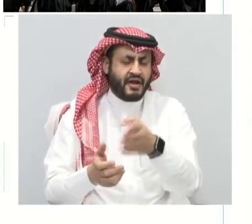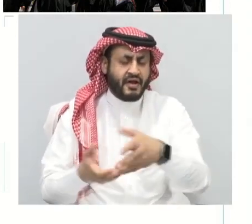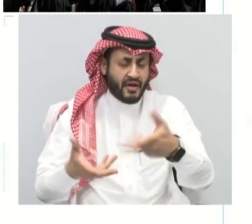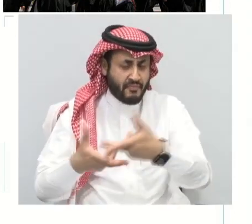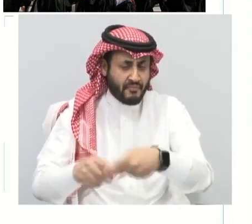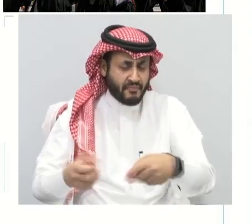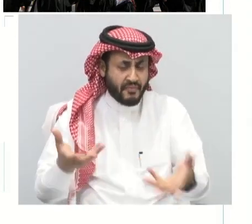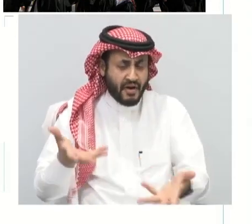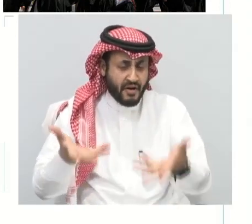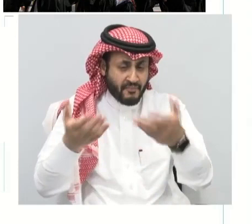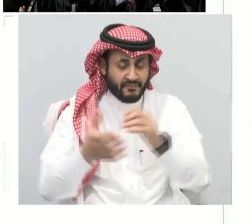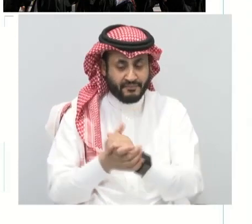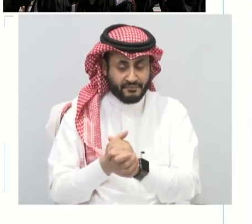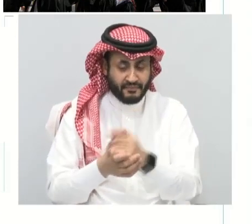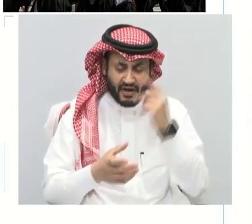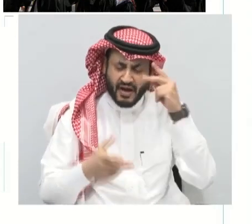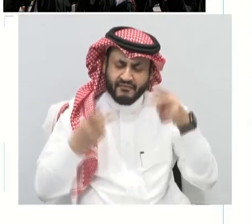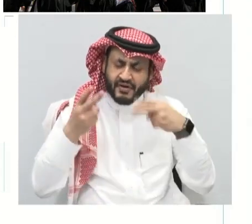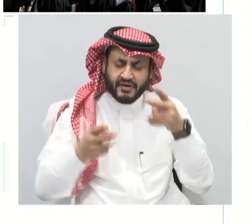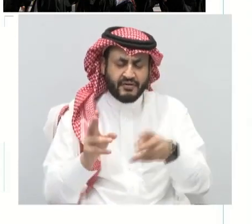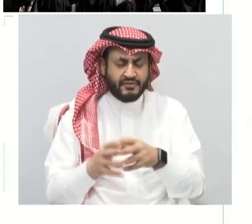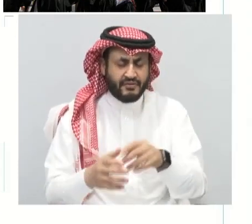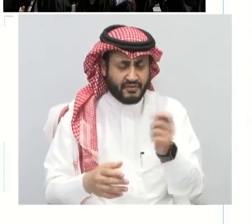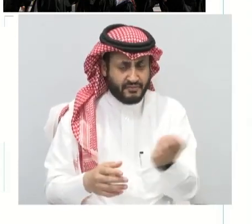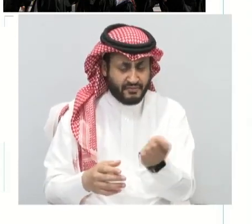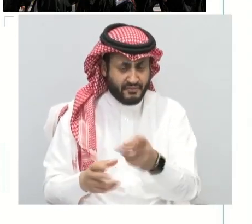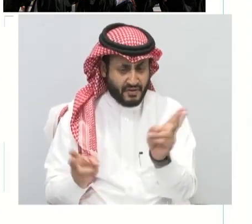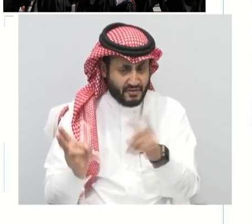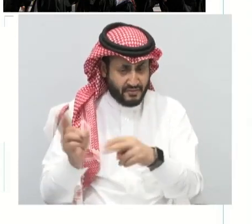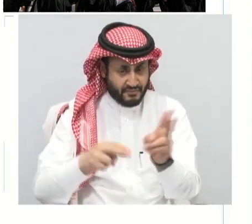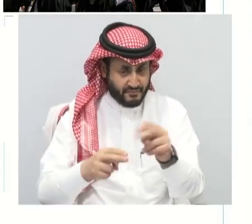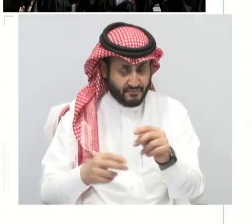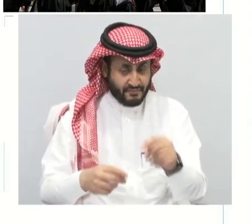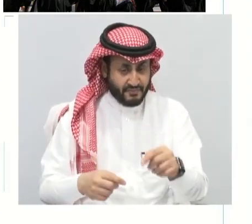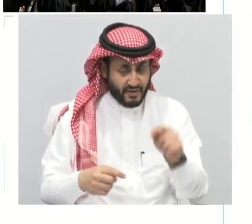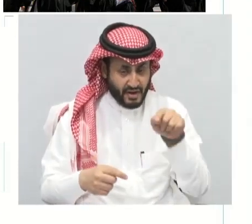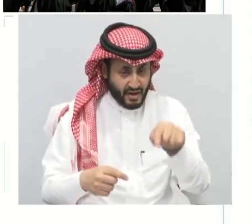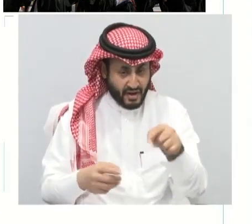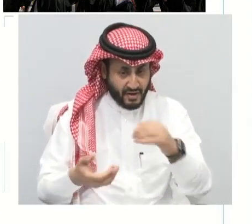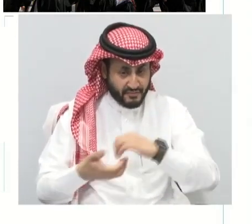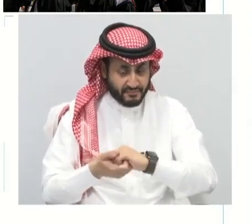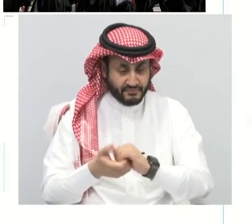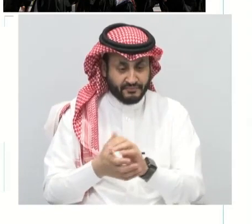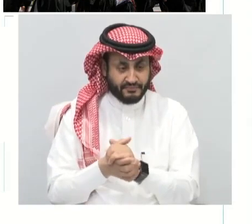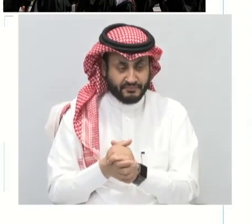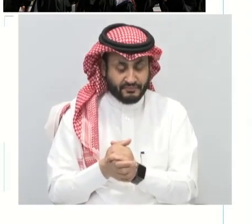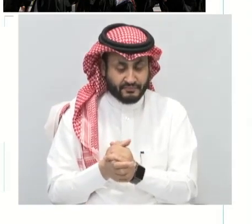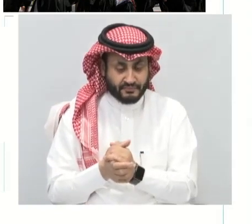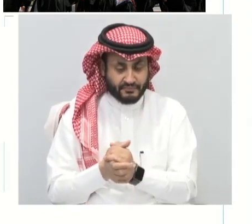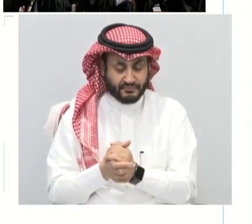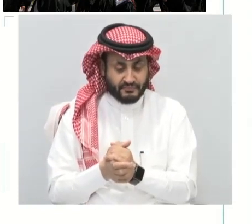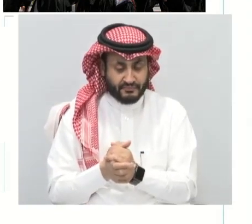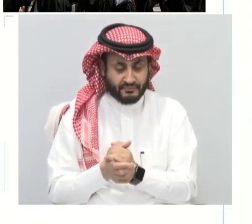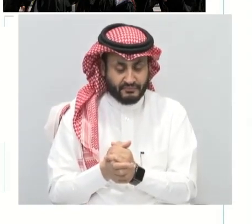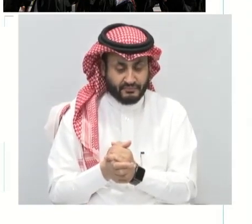party. You imagine a situation and you need to write a conversation between you and your friend. How can you help your friend?